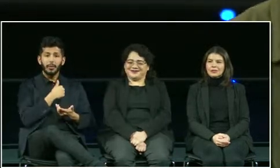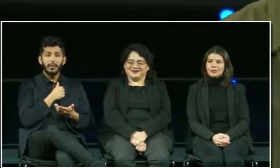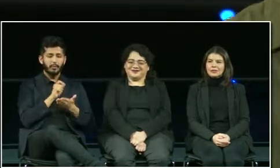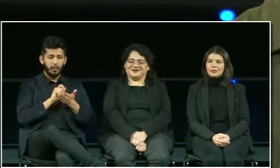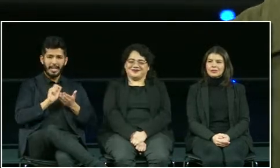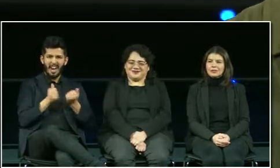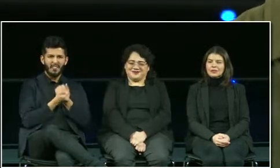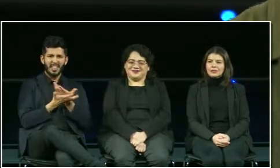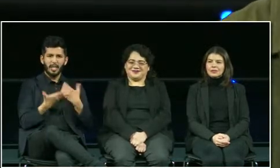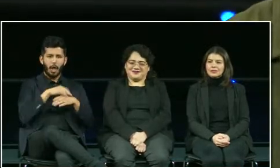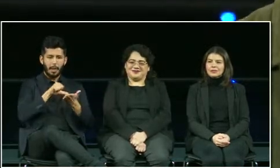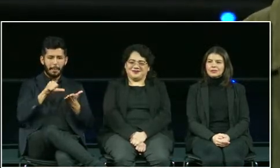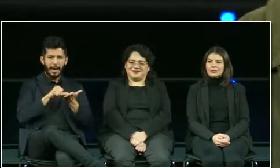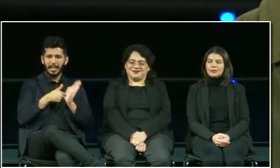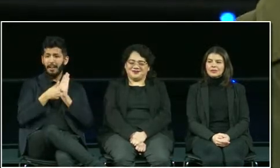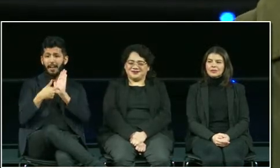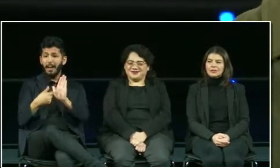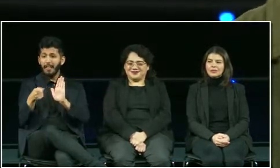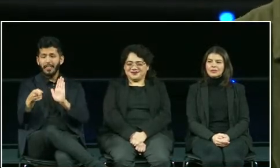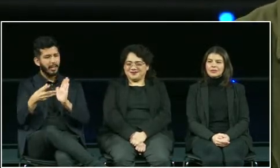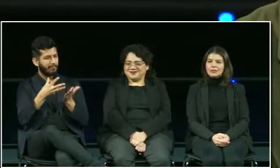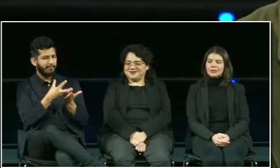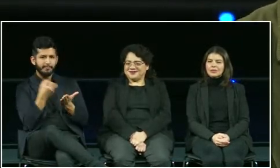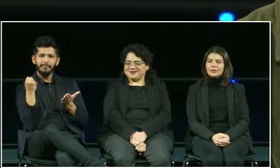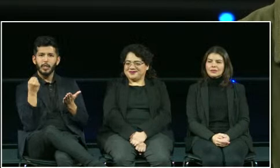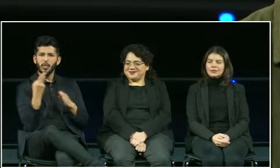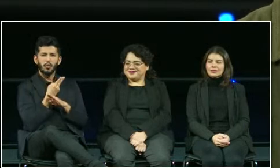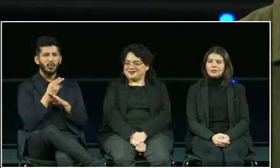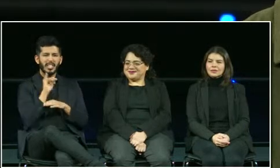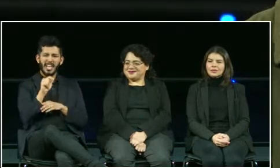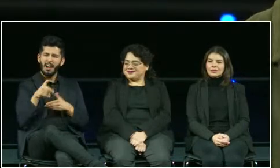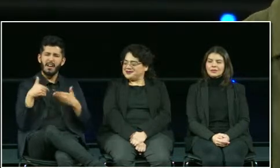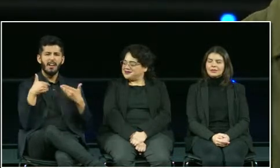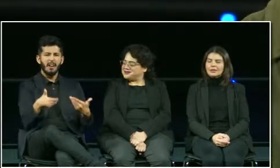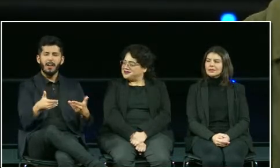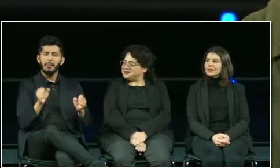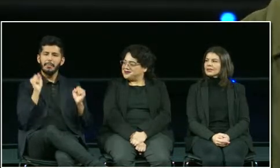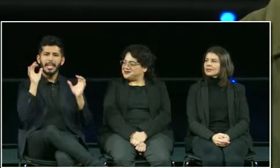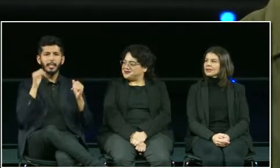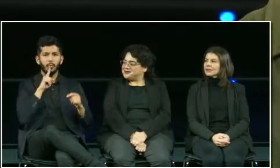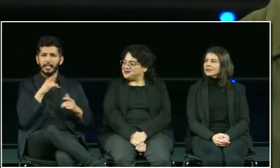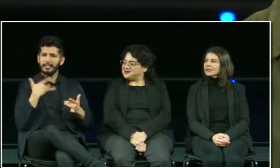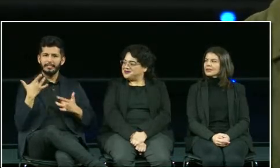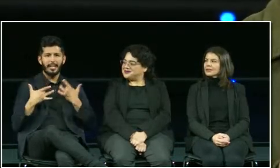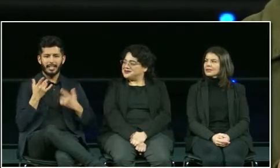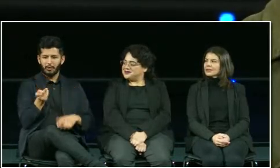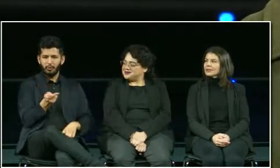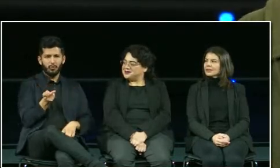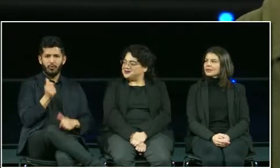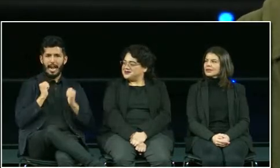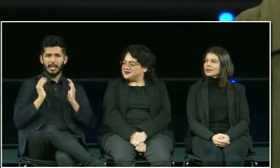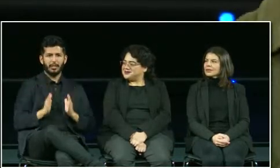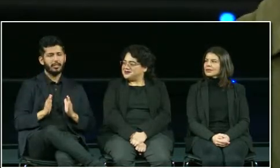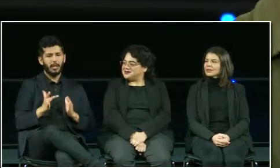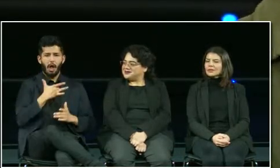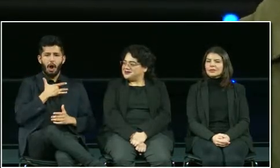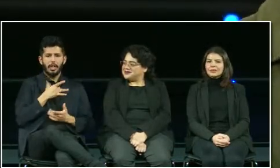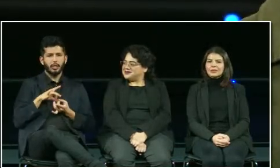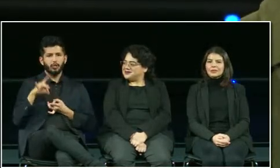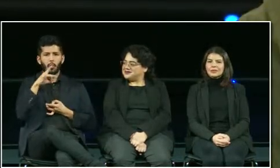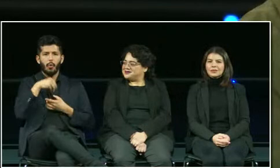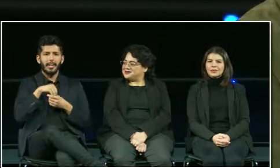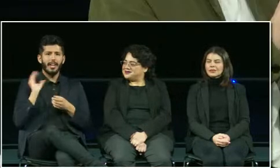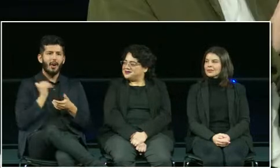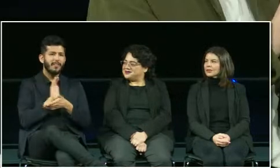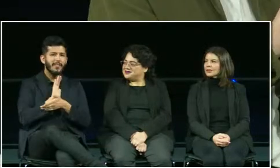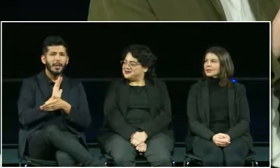page and more, and some ideas, and it was just really exciting. So, look, these two guys are the heart and soul of our film. We pointed the camera at them,